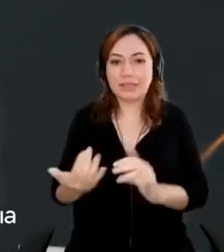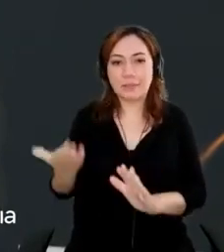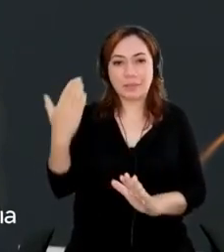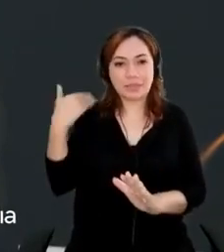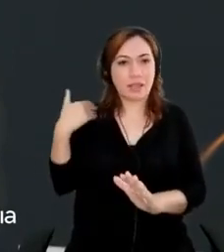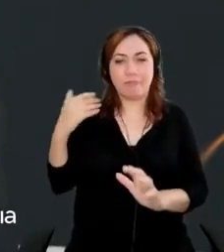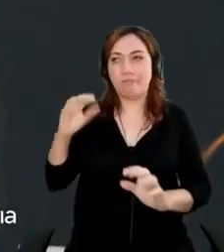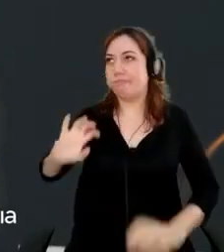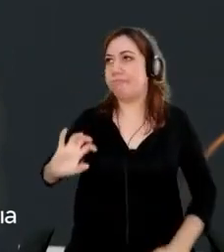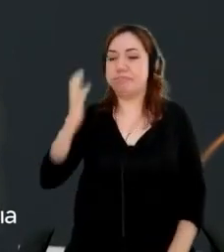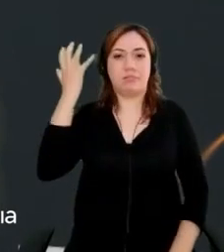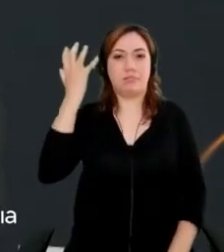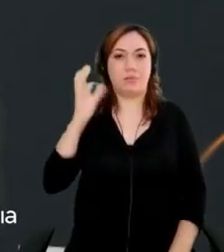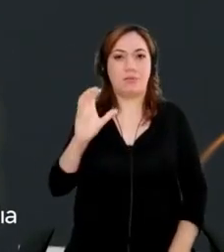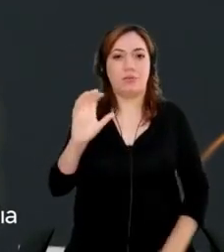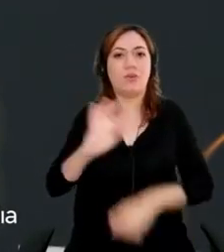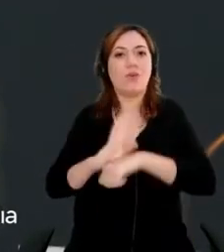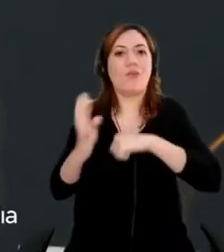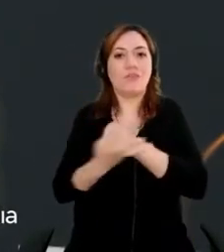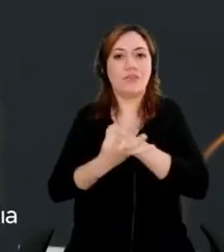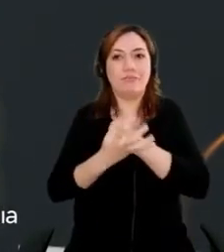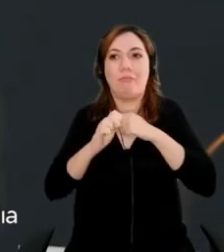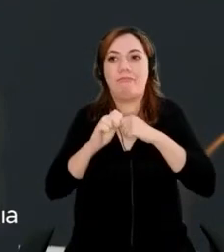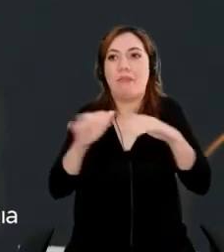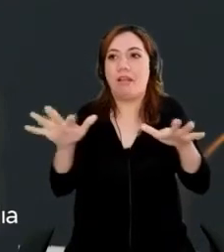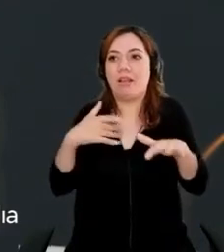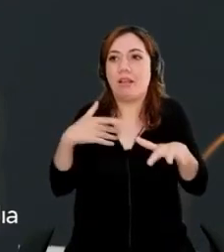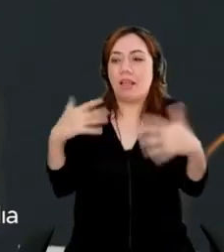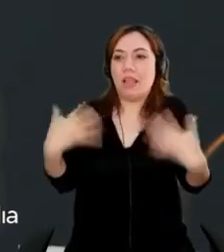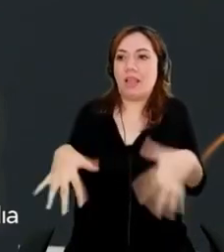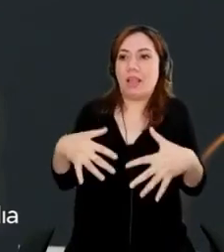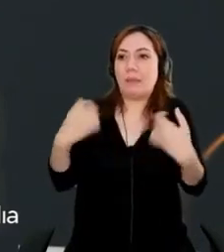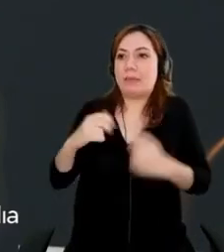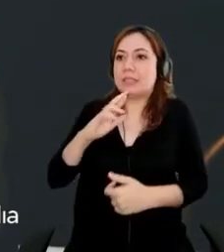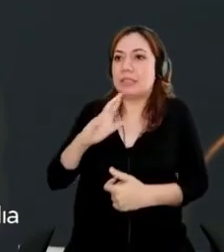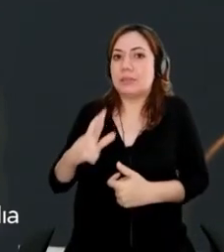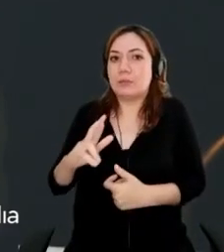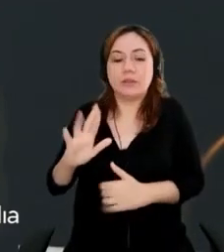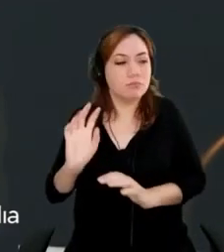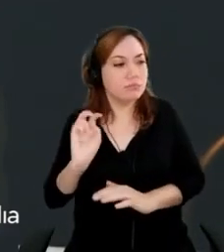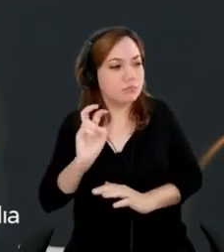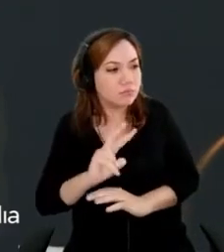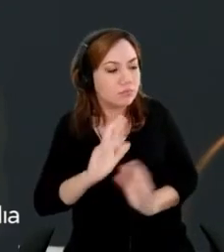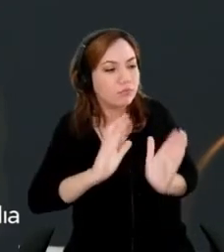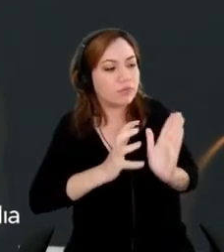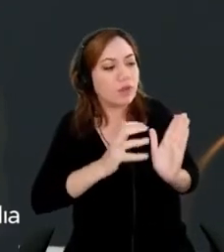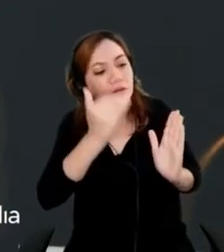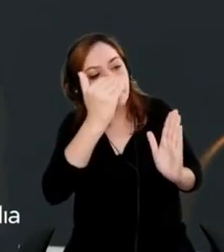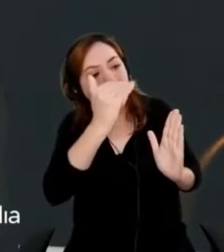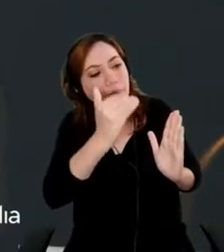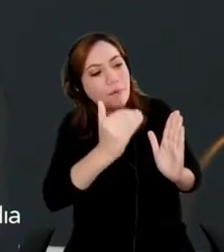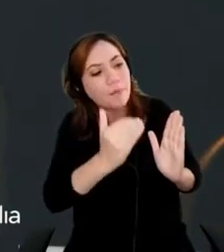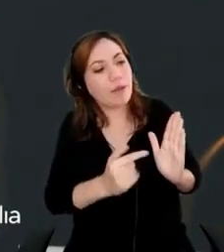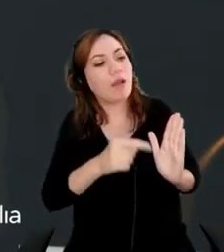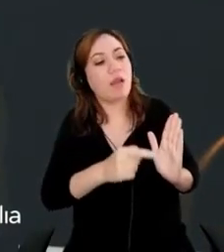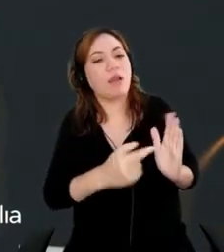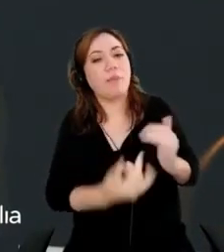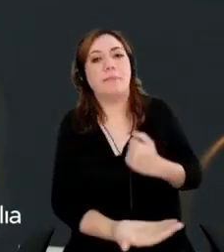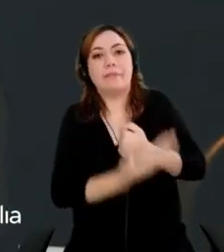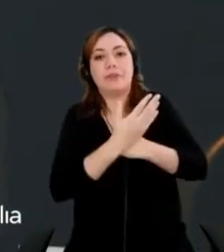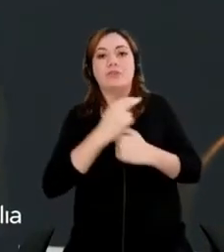to respond, well, you can look into your data and see what it's telling you that's going to help you respond.